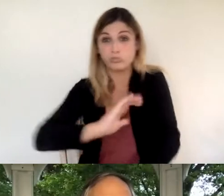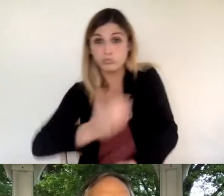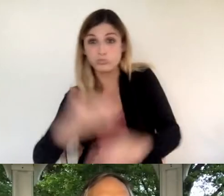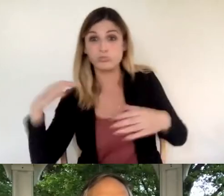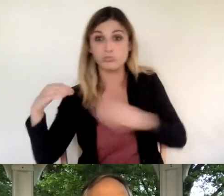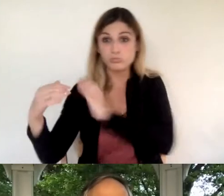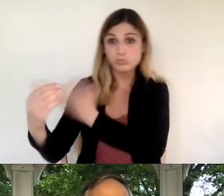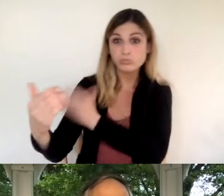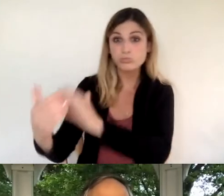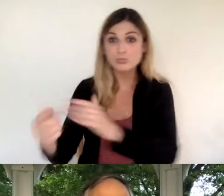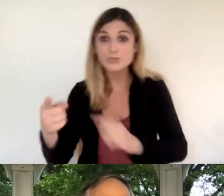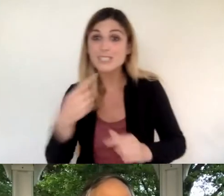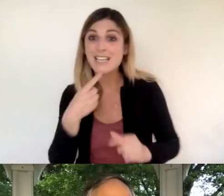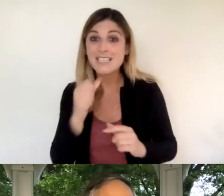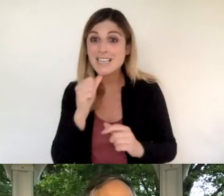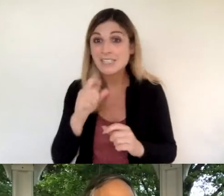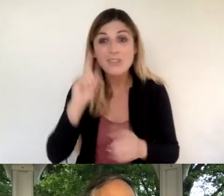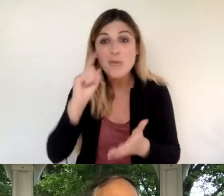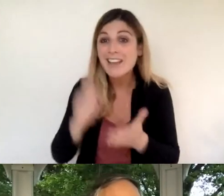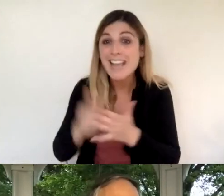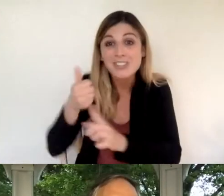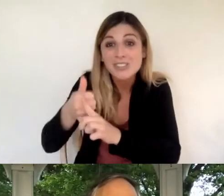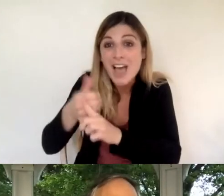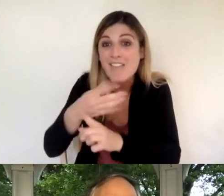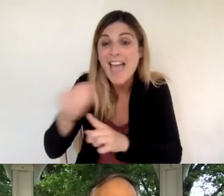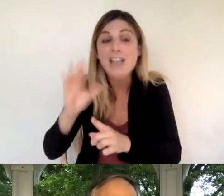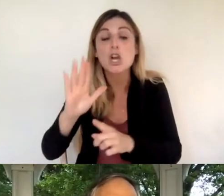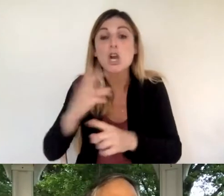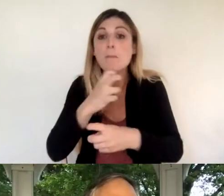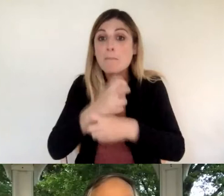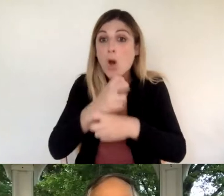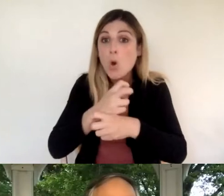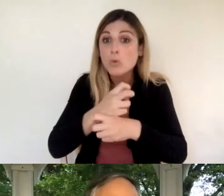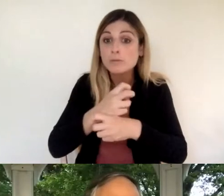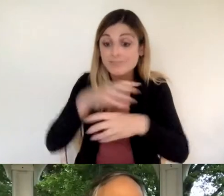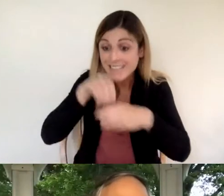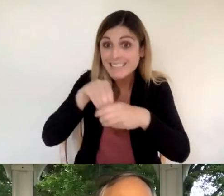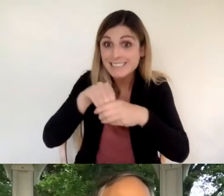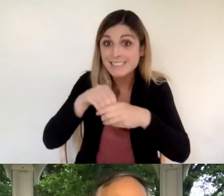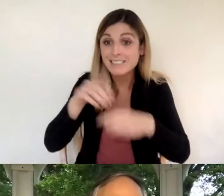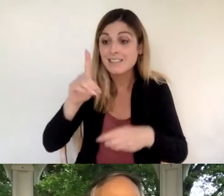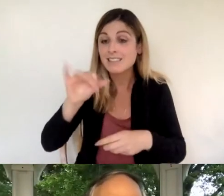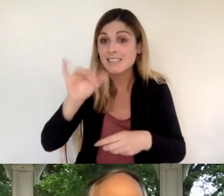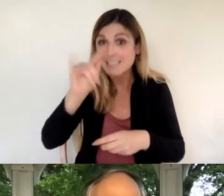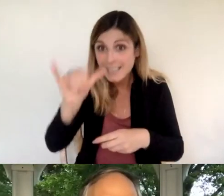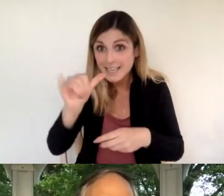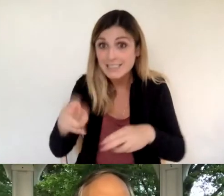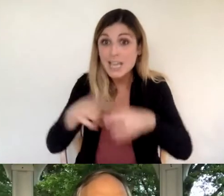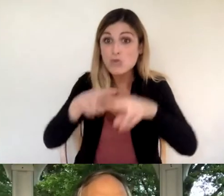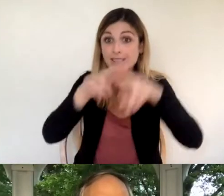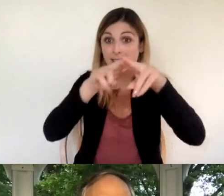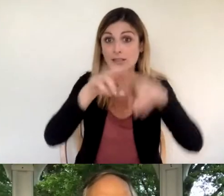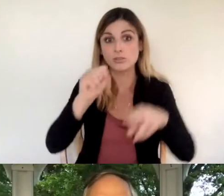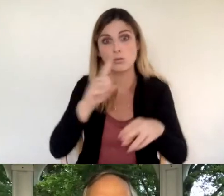anymore. And her bone density is going up on her DEXA scans. So it's, you know, so good that the weight-bearing